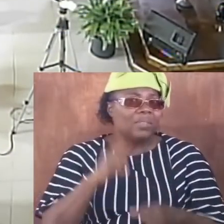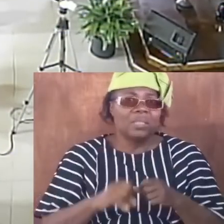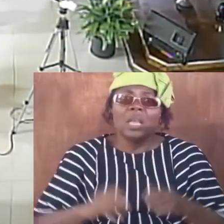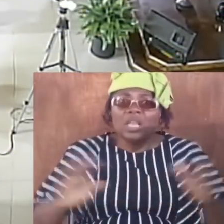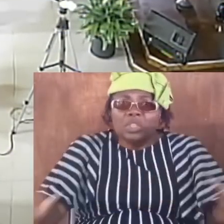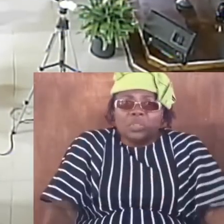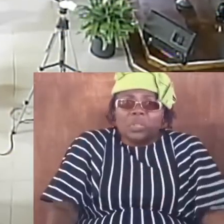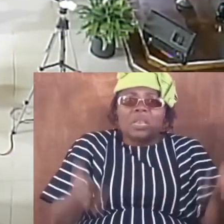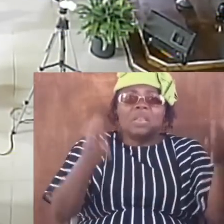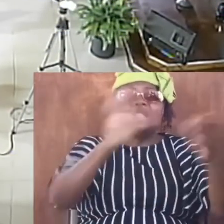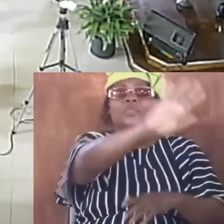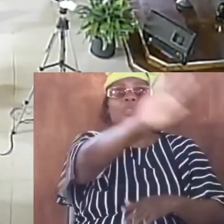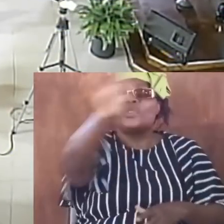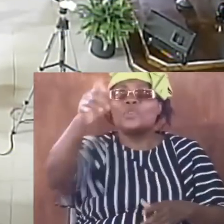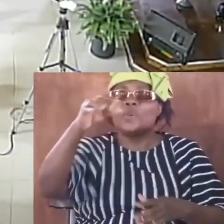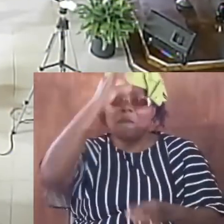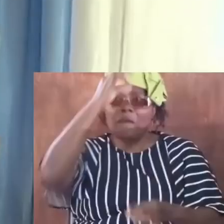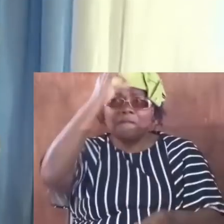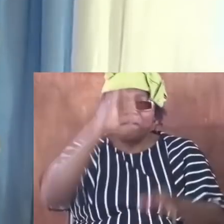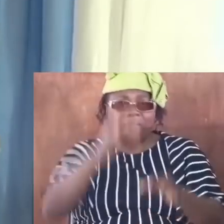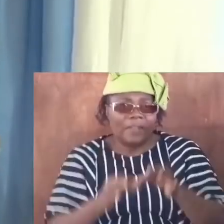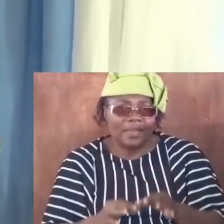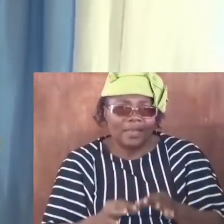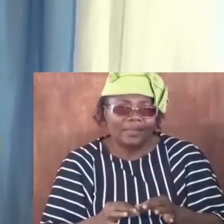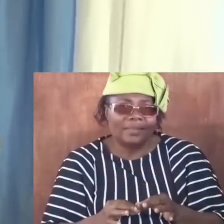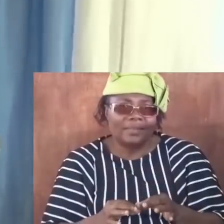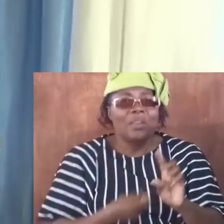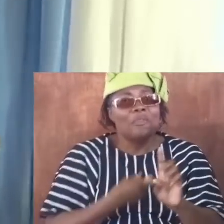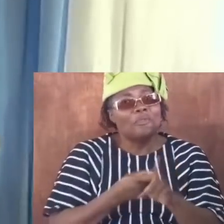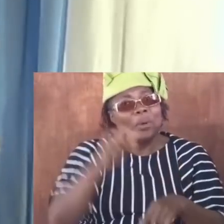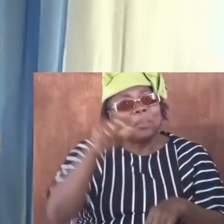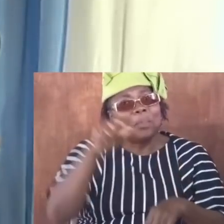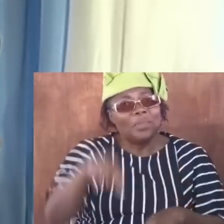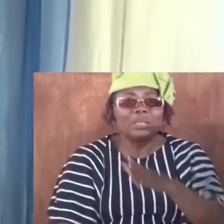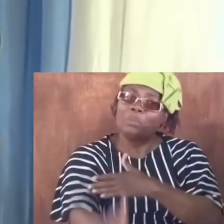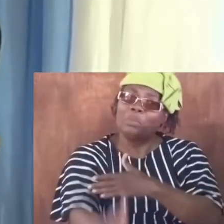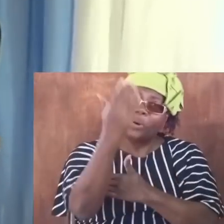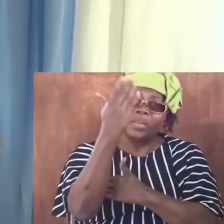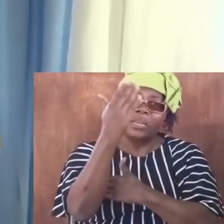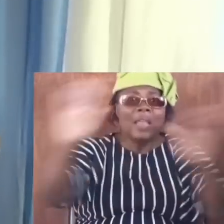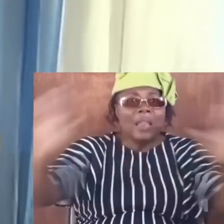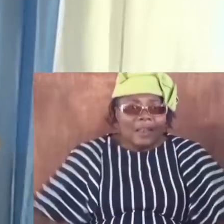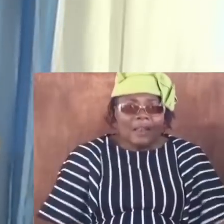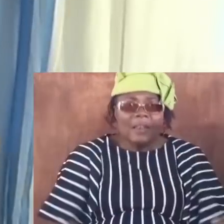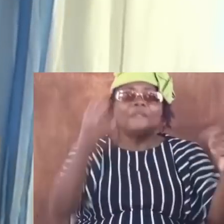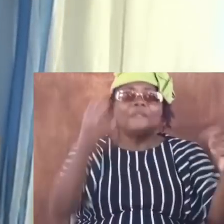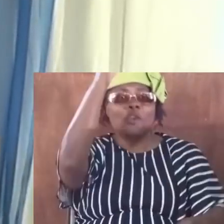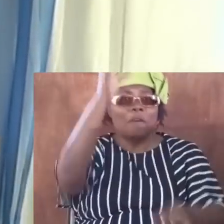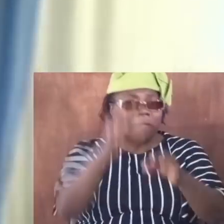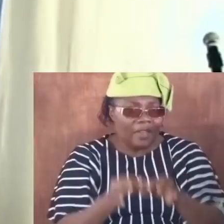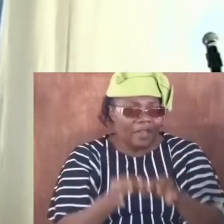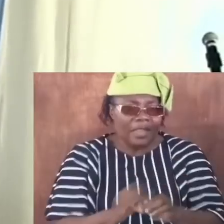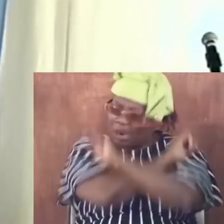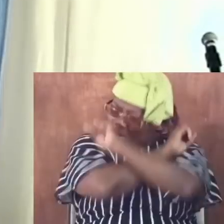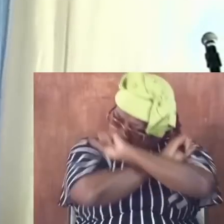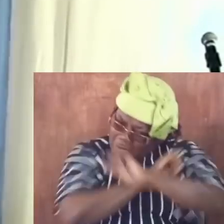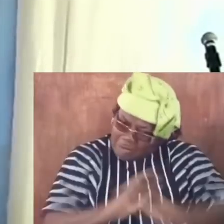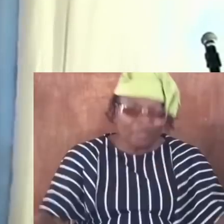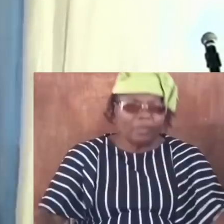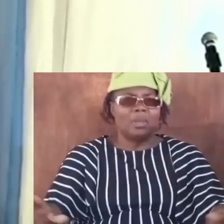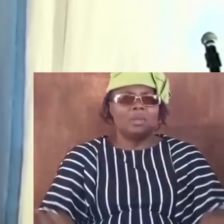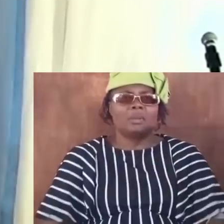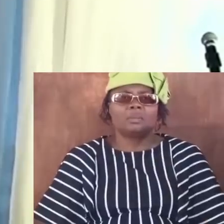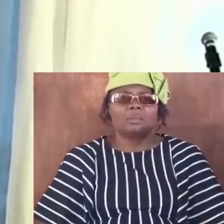there and keep it up there in this year? From this morning, lift your feet. Nothing